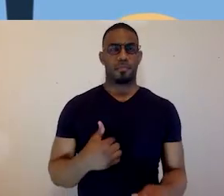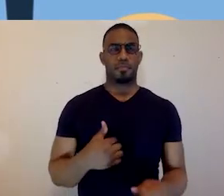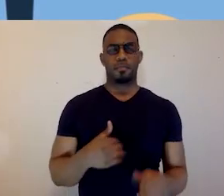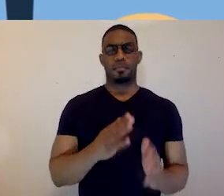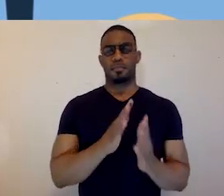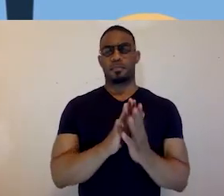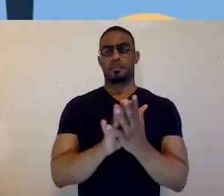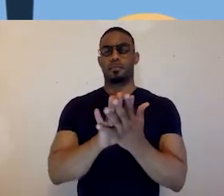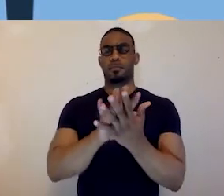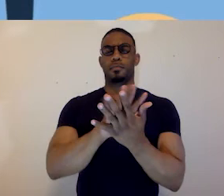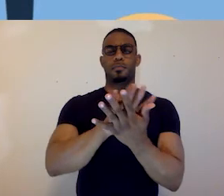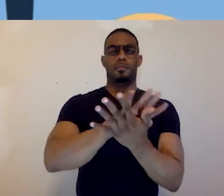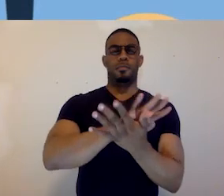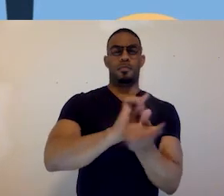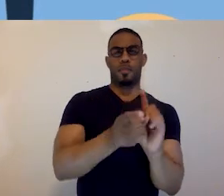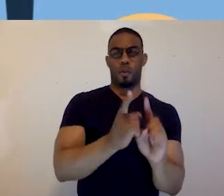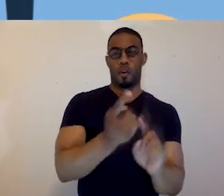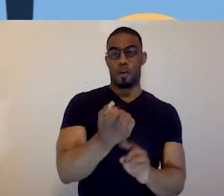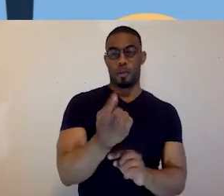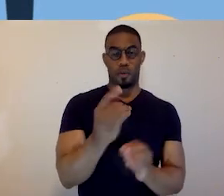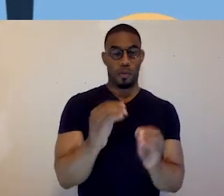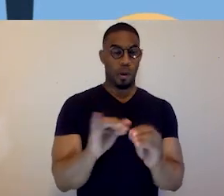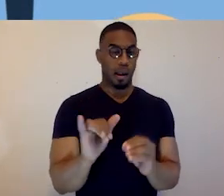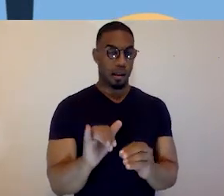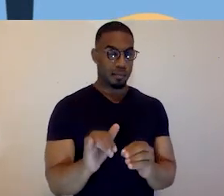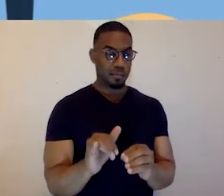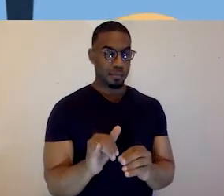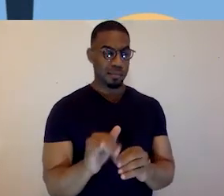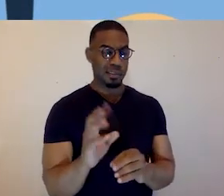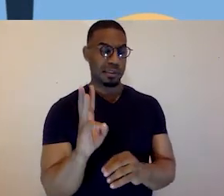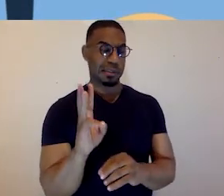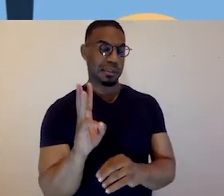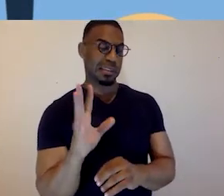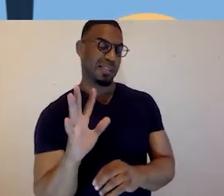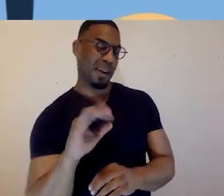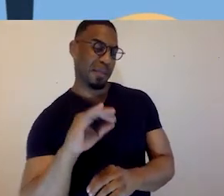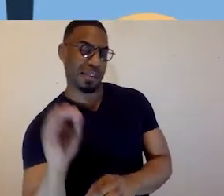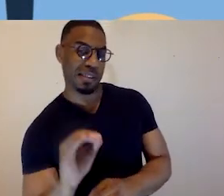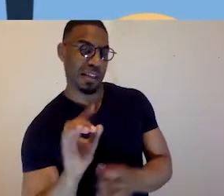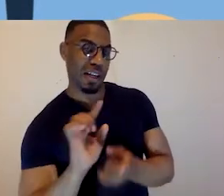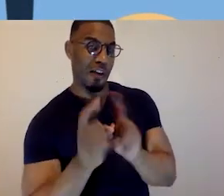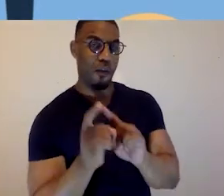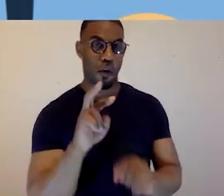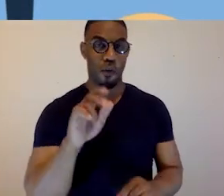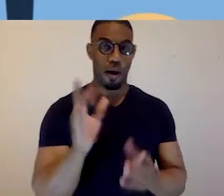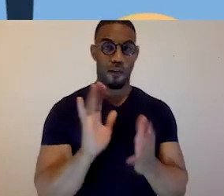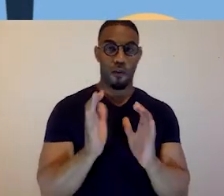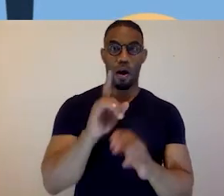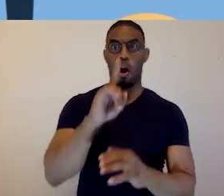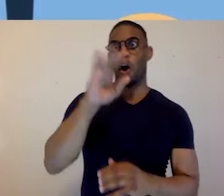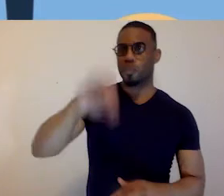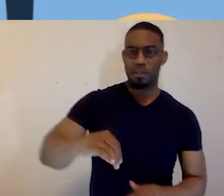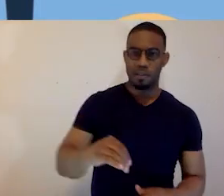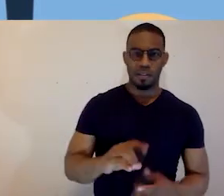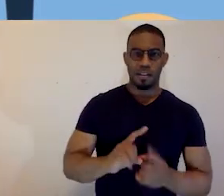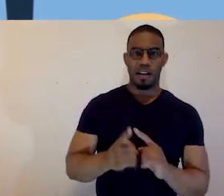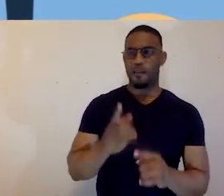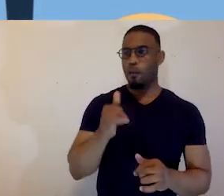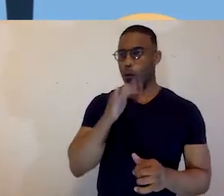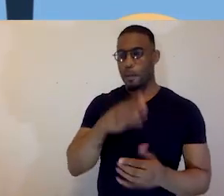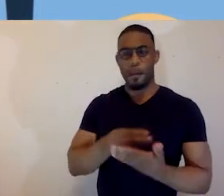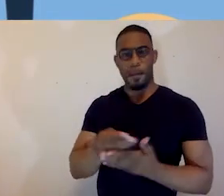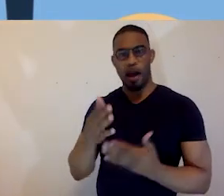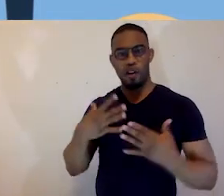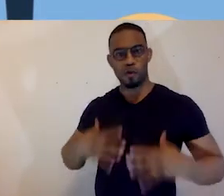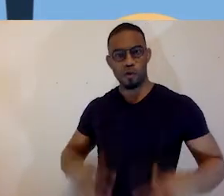the conversions a bit so that it was more like a 65% conversion rate versus 100% of women